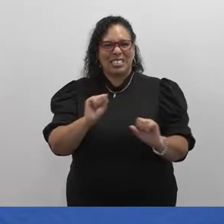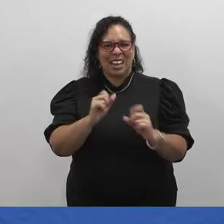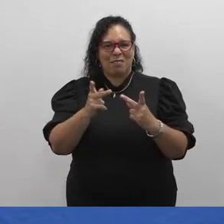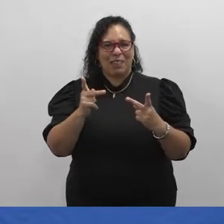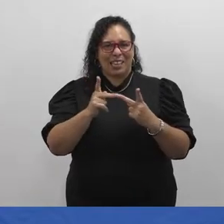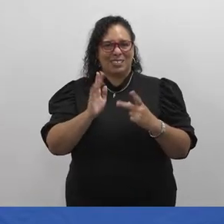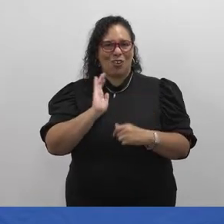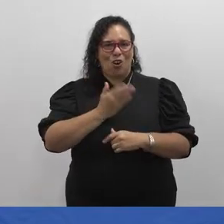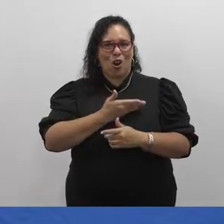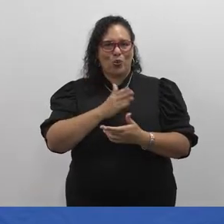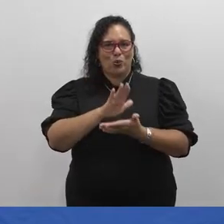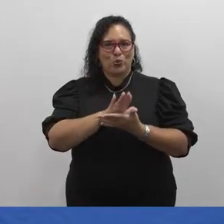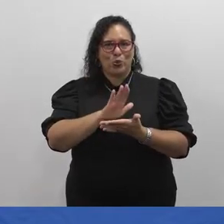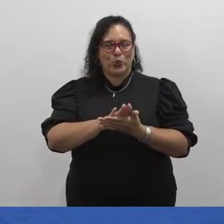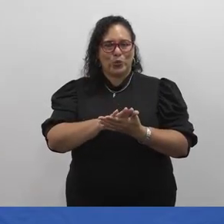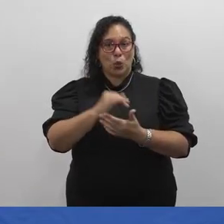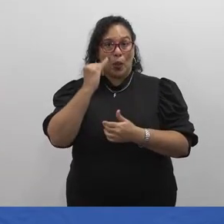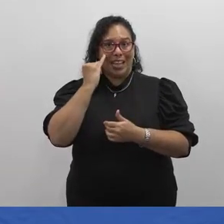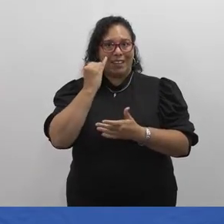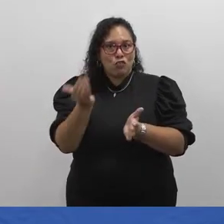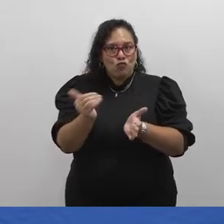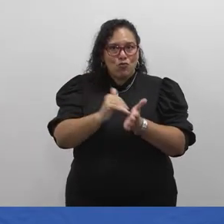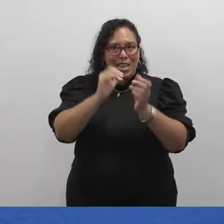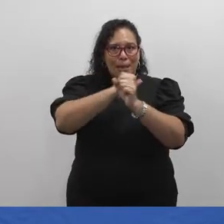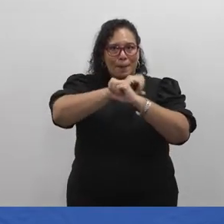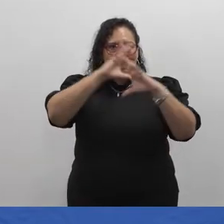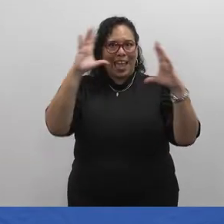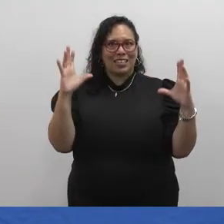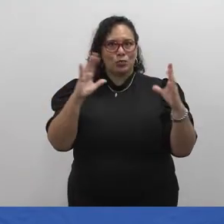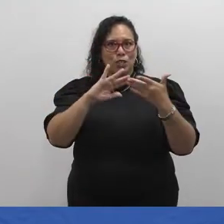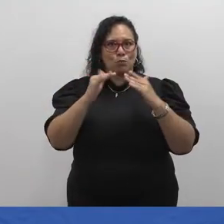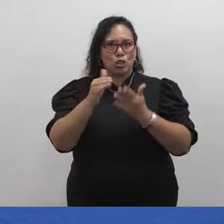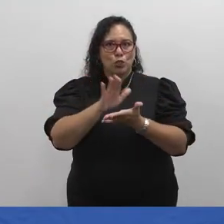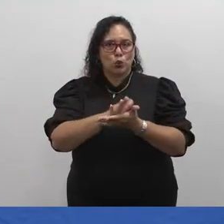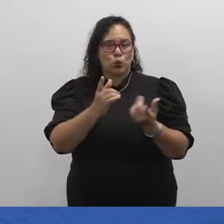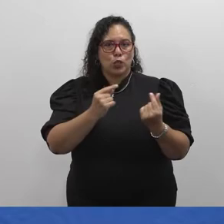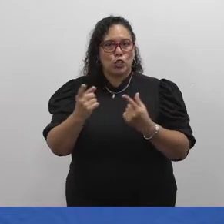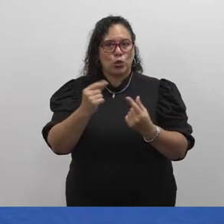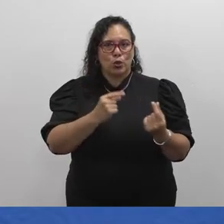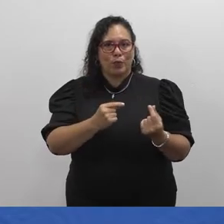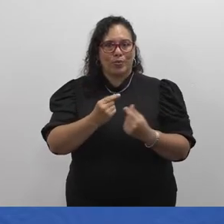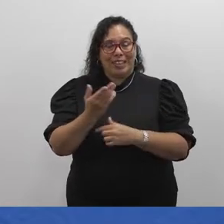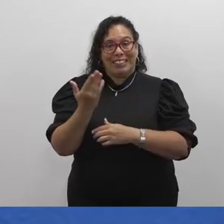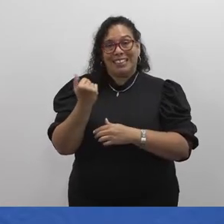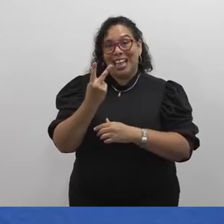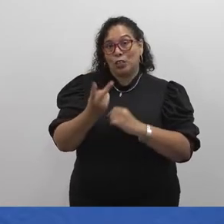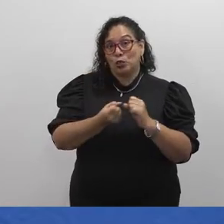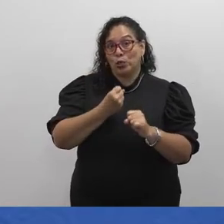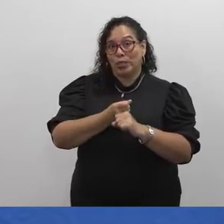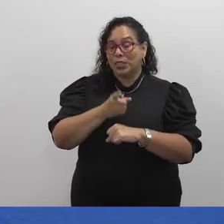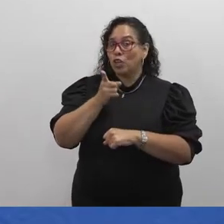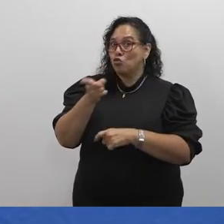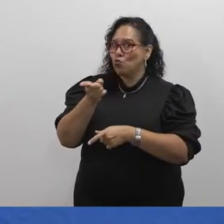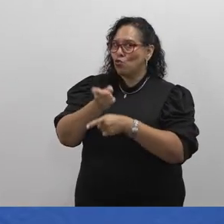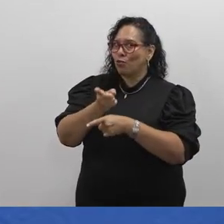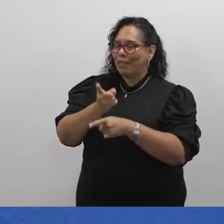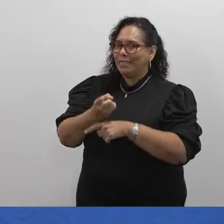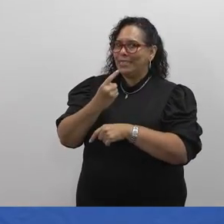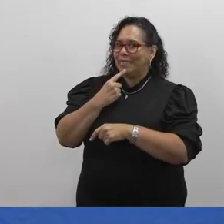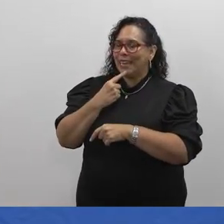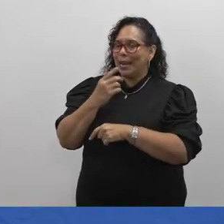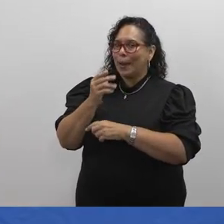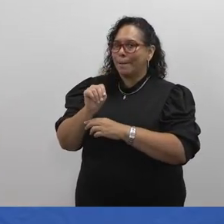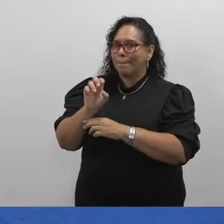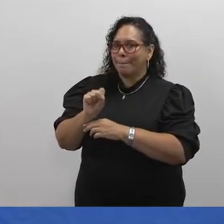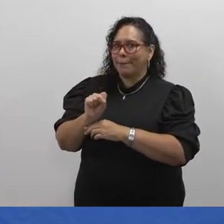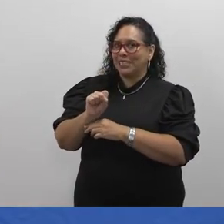we're gonna rethink, reimagine what community schools do, we have the last 2 years, as you correctly put it, Ms. Craigett, to show